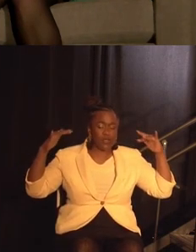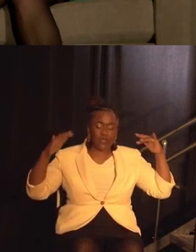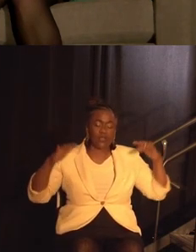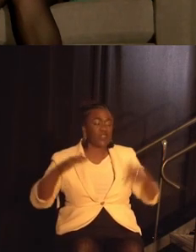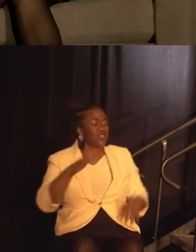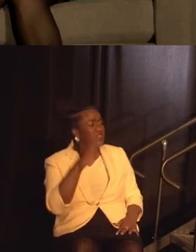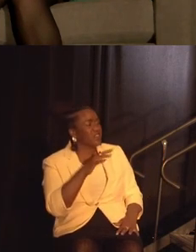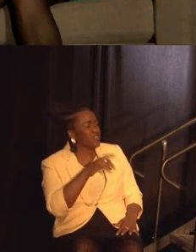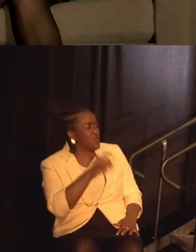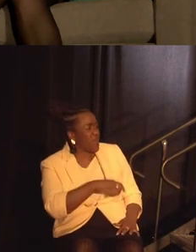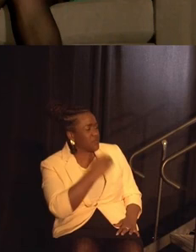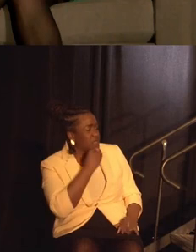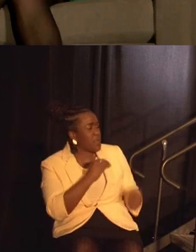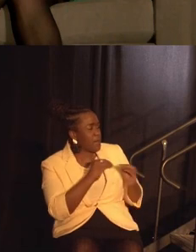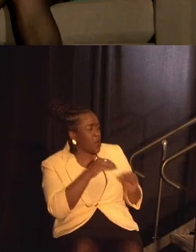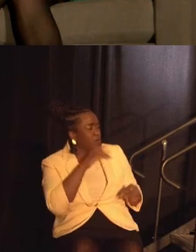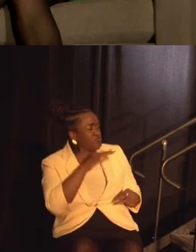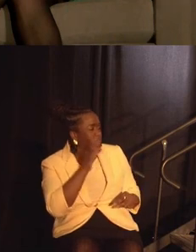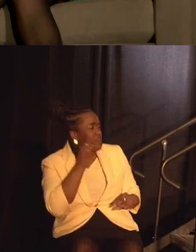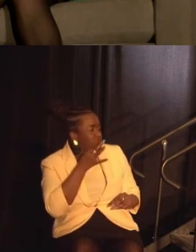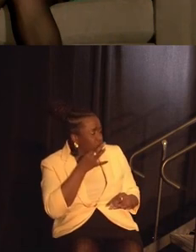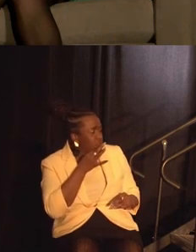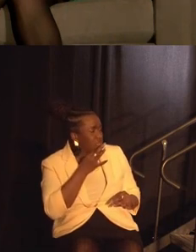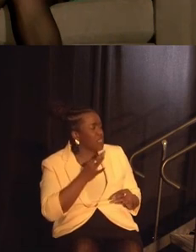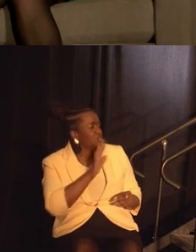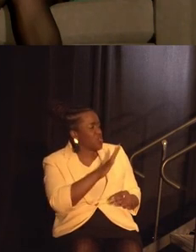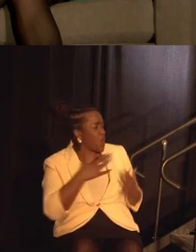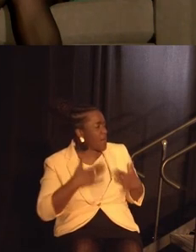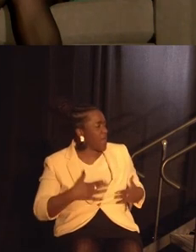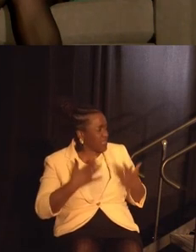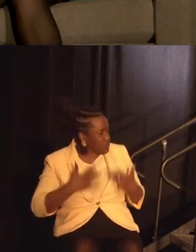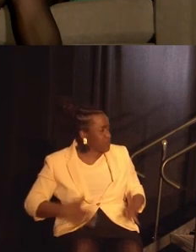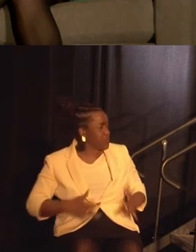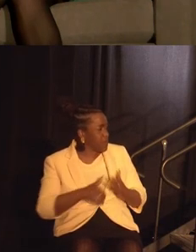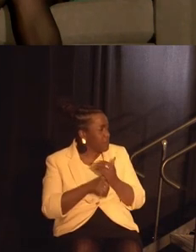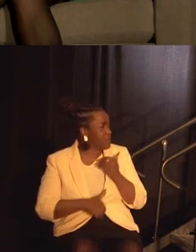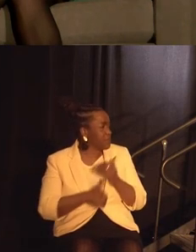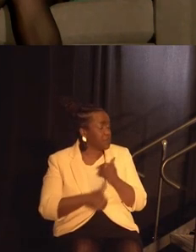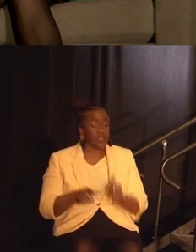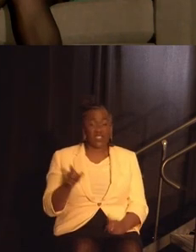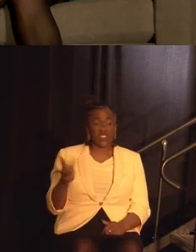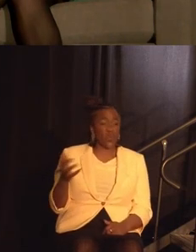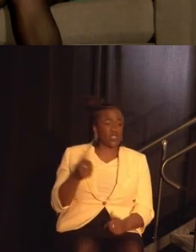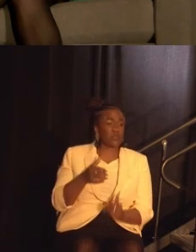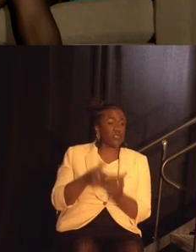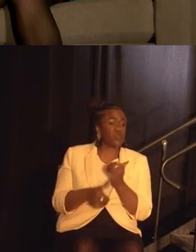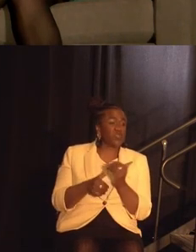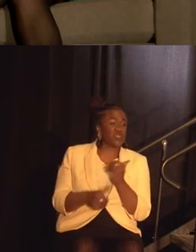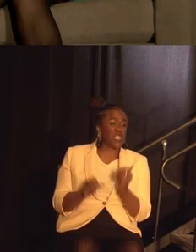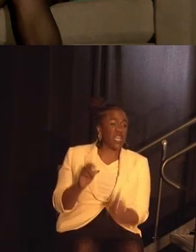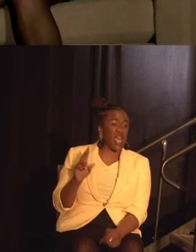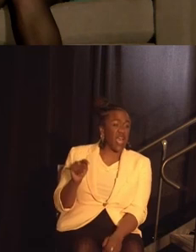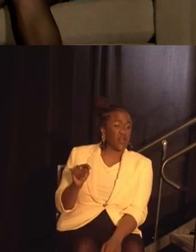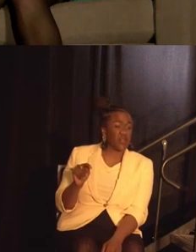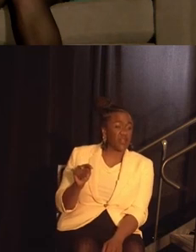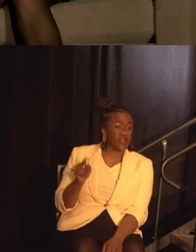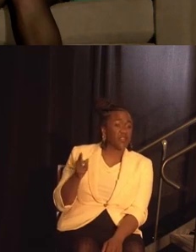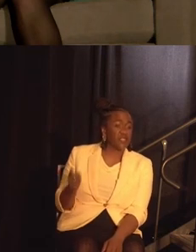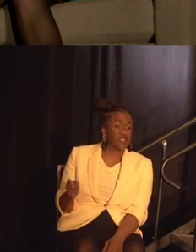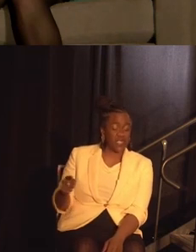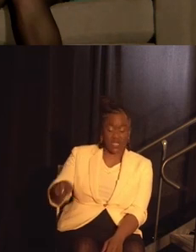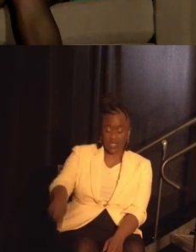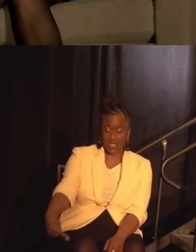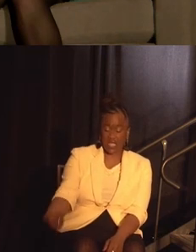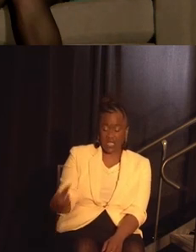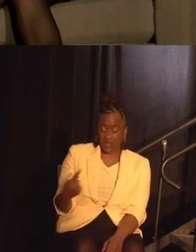more dragon fruit and clear your system. She wants me to shit it out, and this time she hands me the